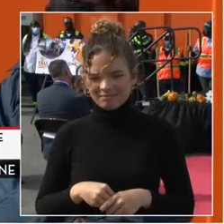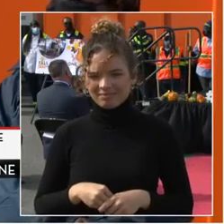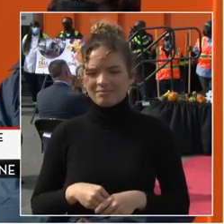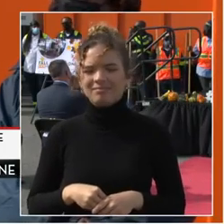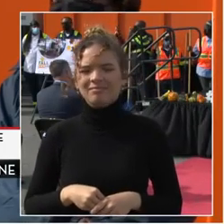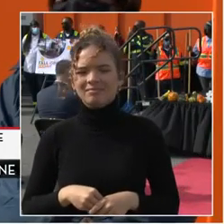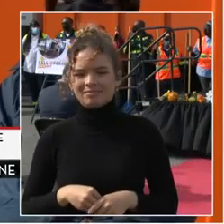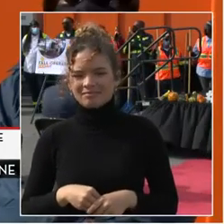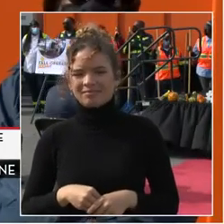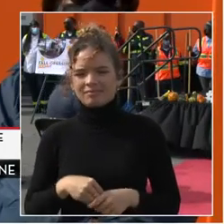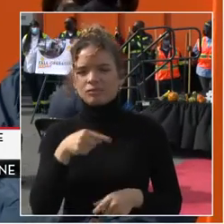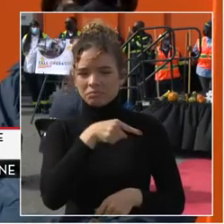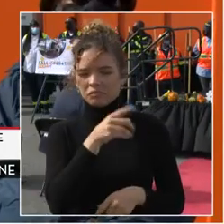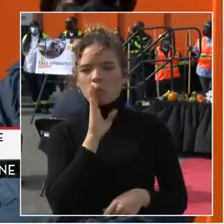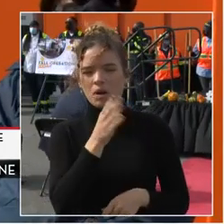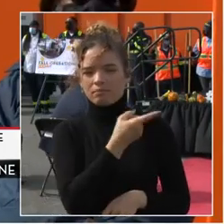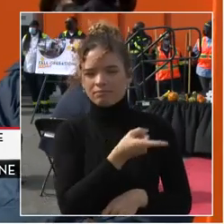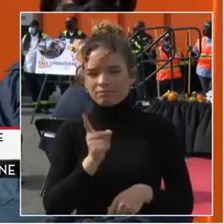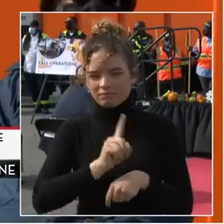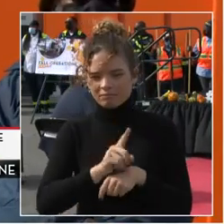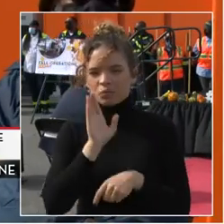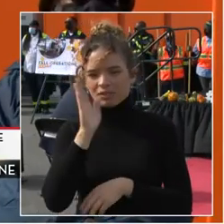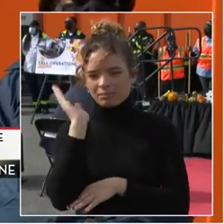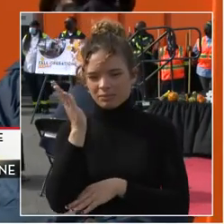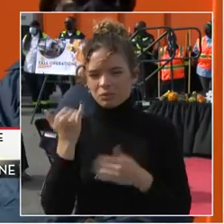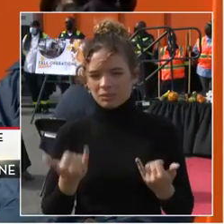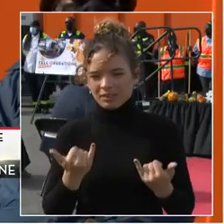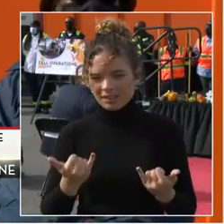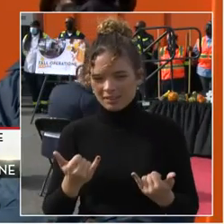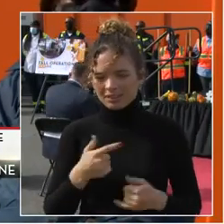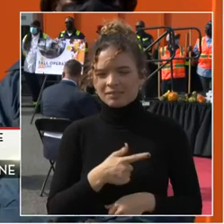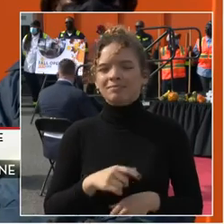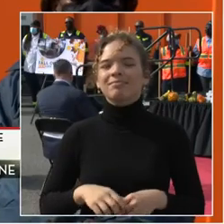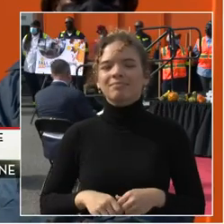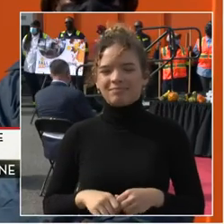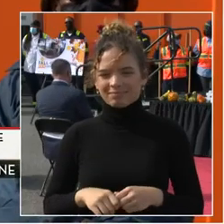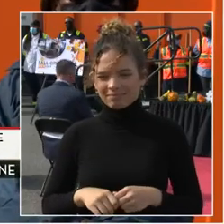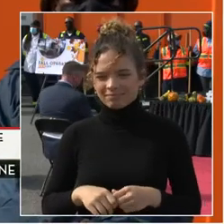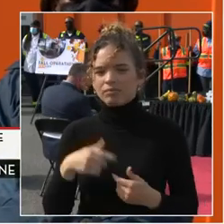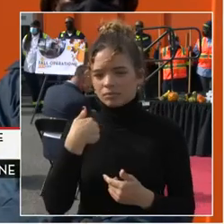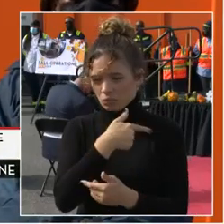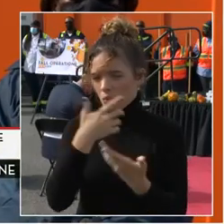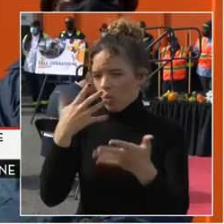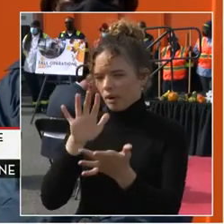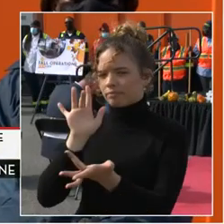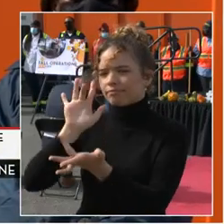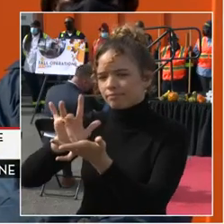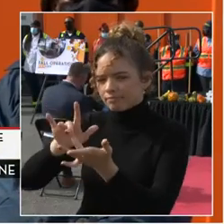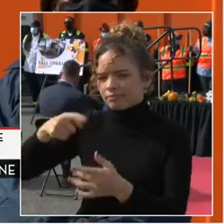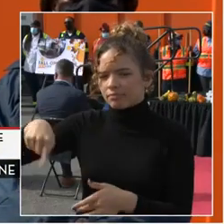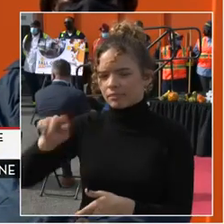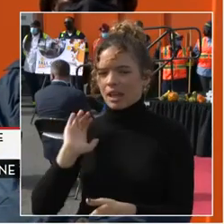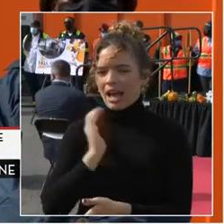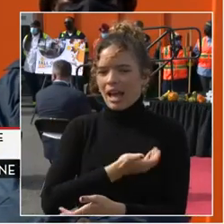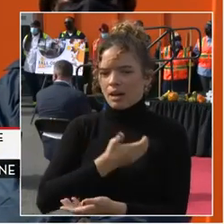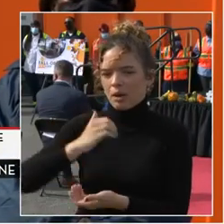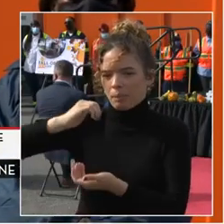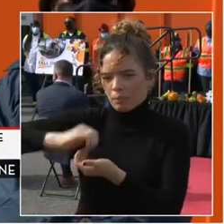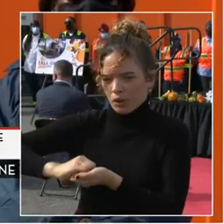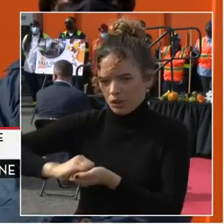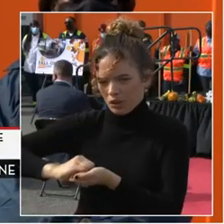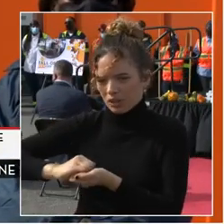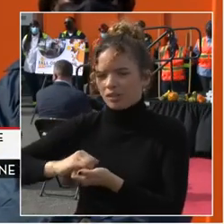the day. We've already been in touch with some of our partners who are in the most affected low-lying areas, the